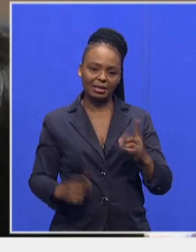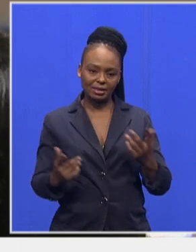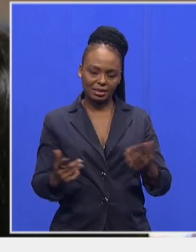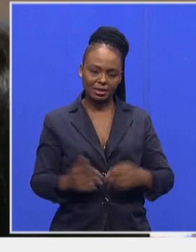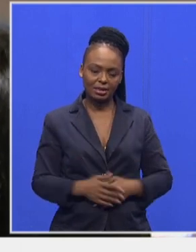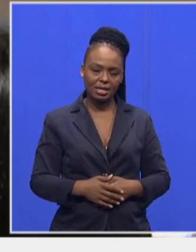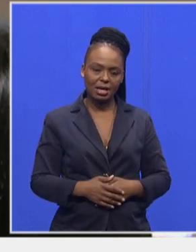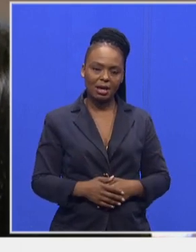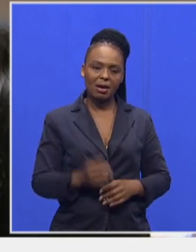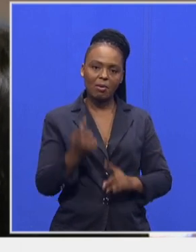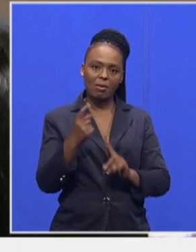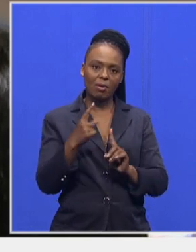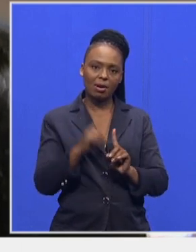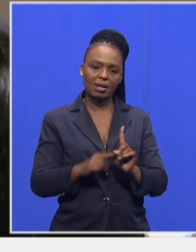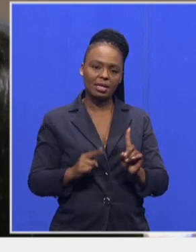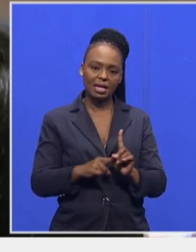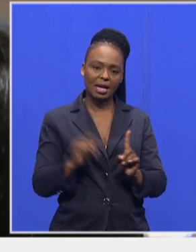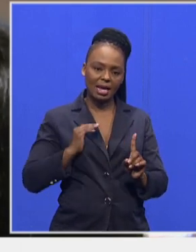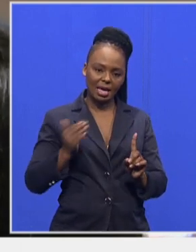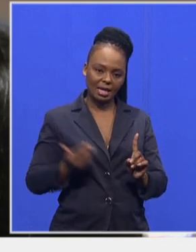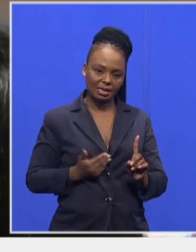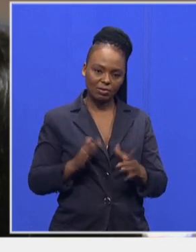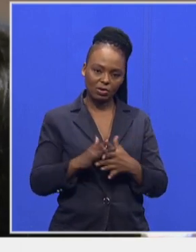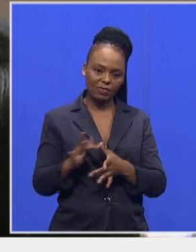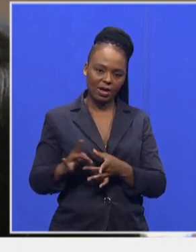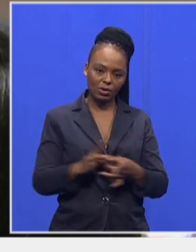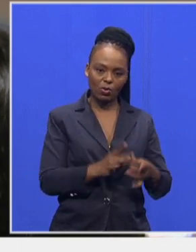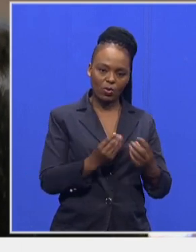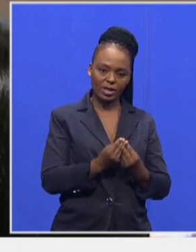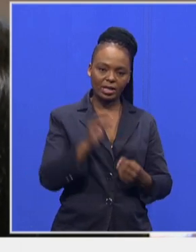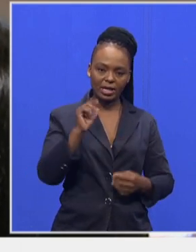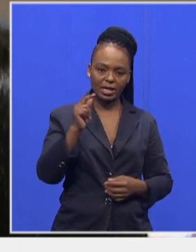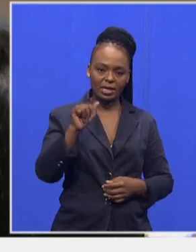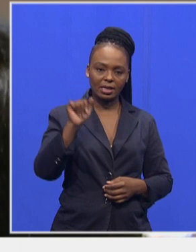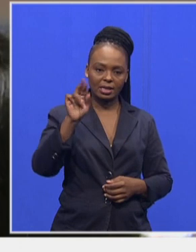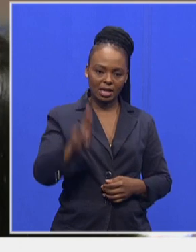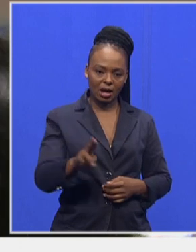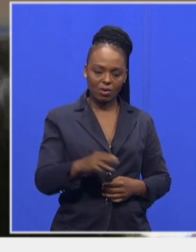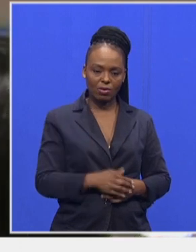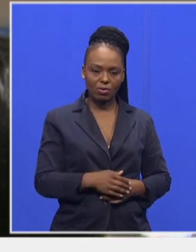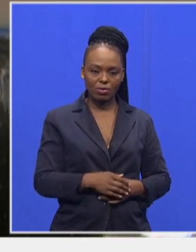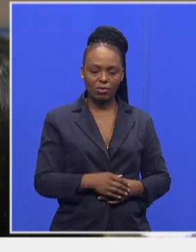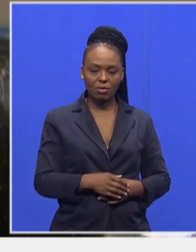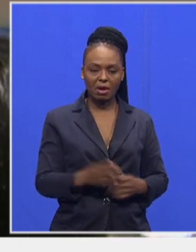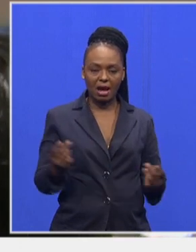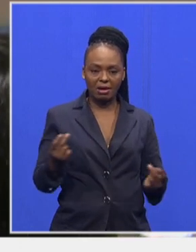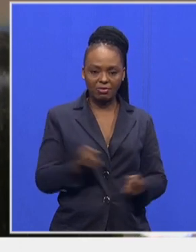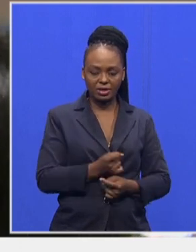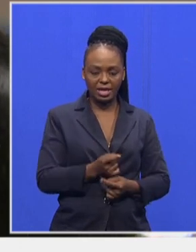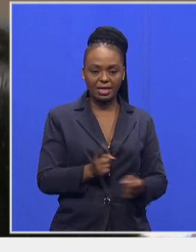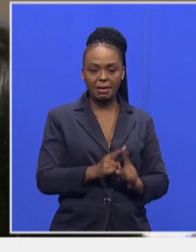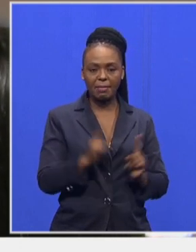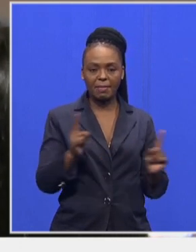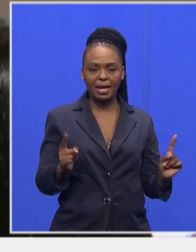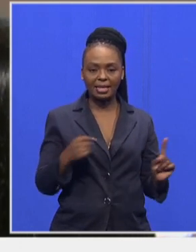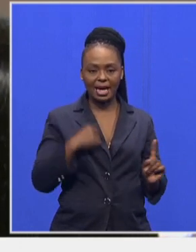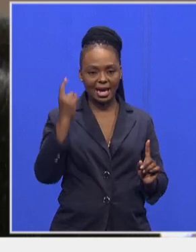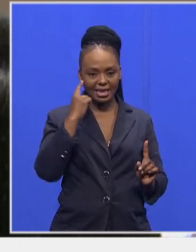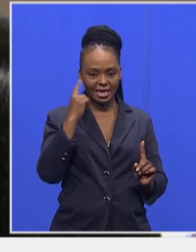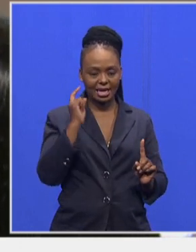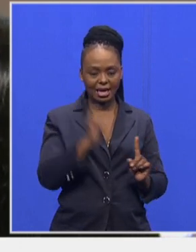one lady, because of association with Dow, which is unwarranted and unfortunate. But I think she'll move